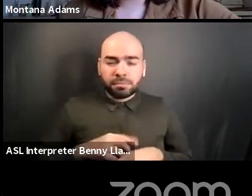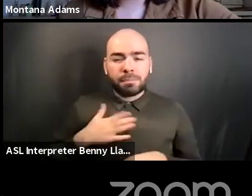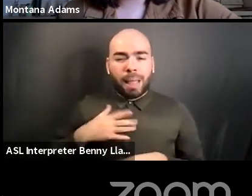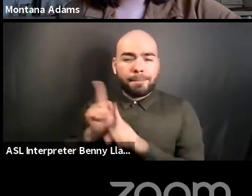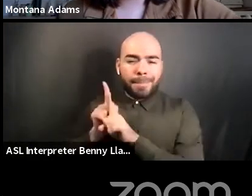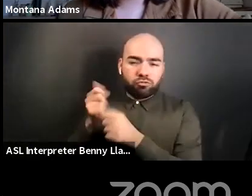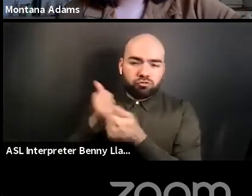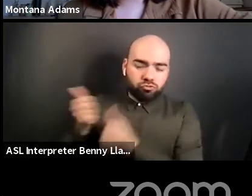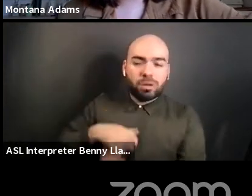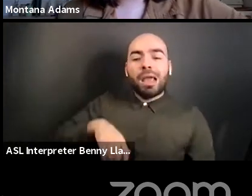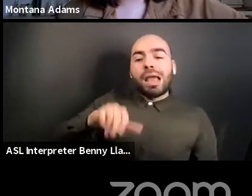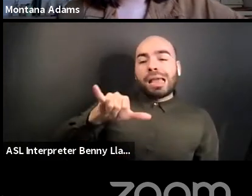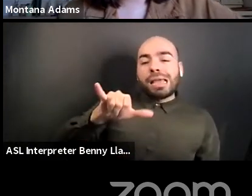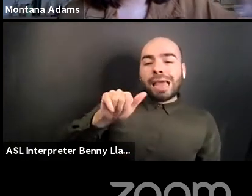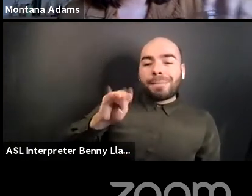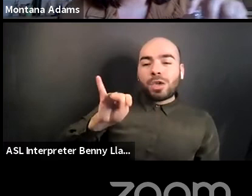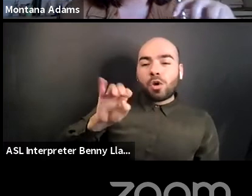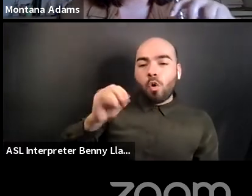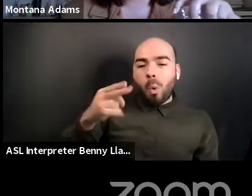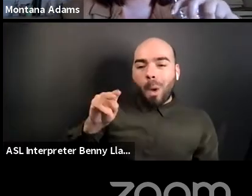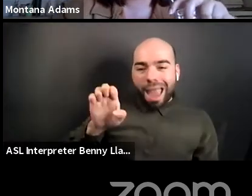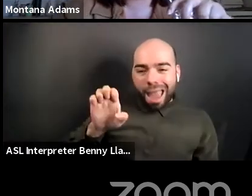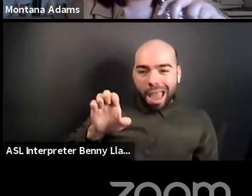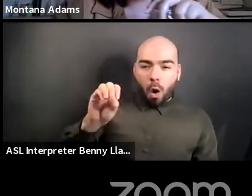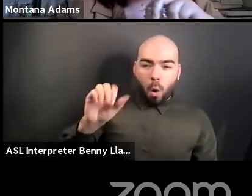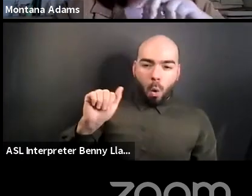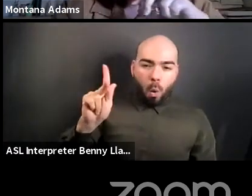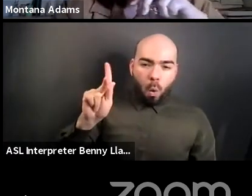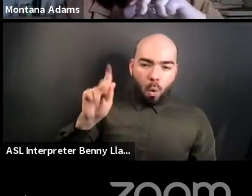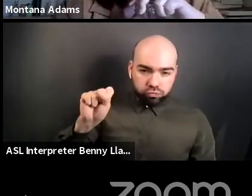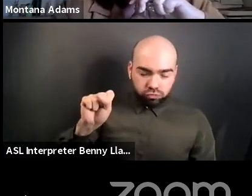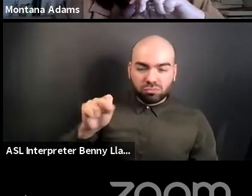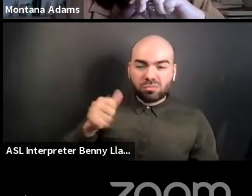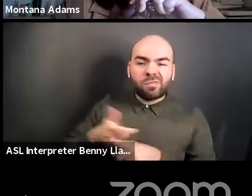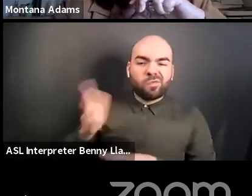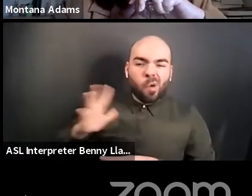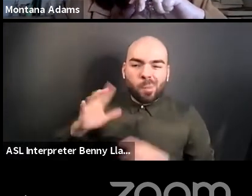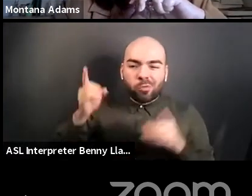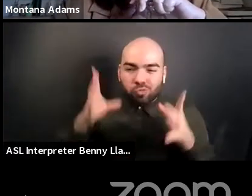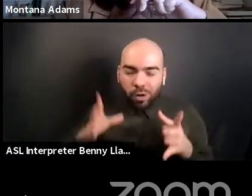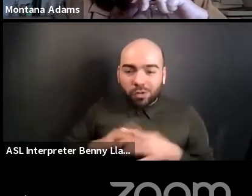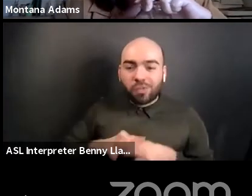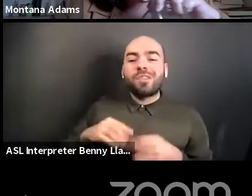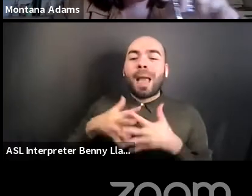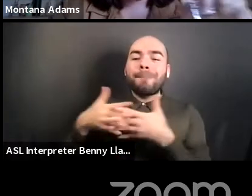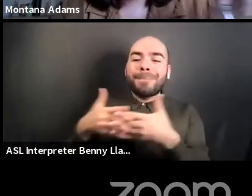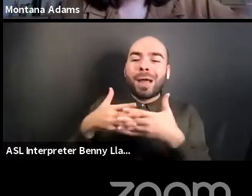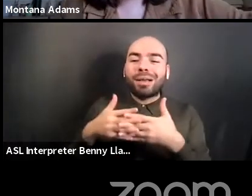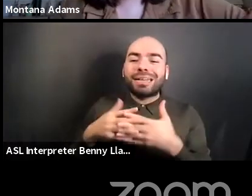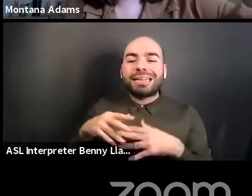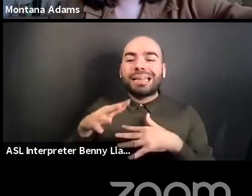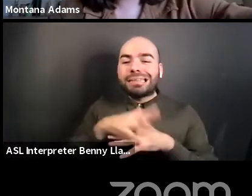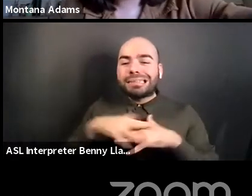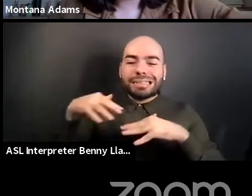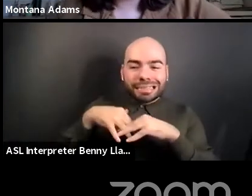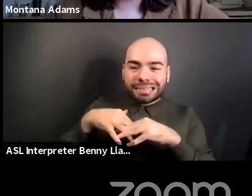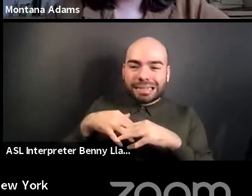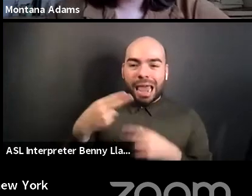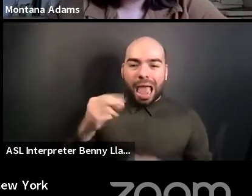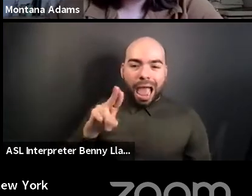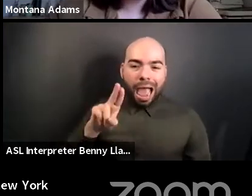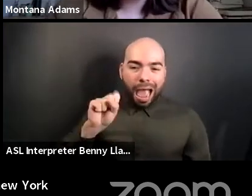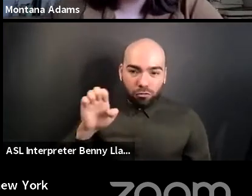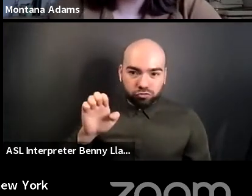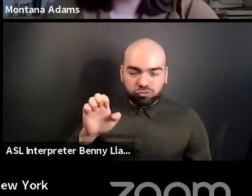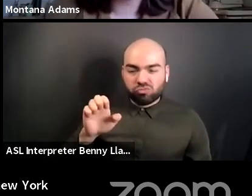a former executive director of the American Indian Community House in New York City, she